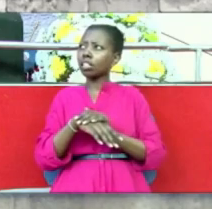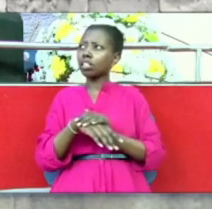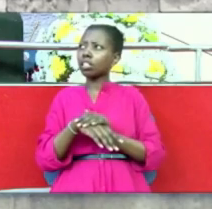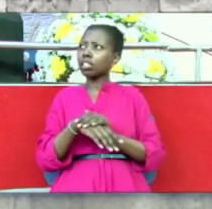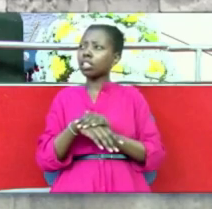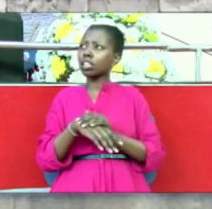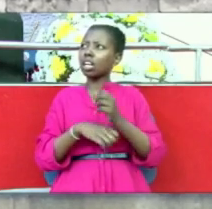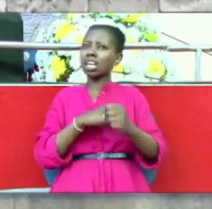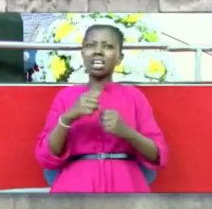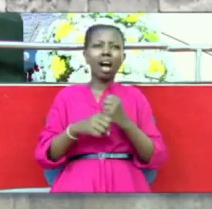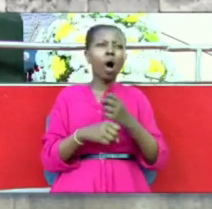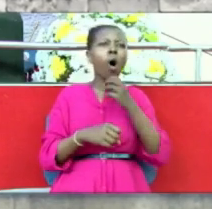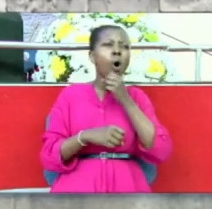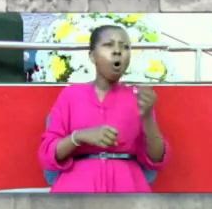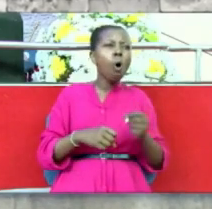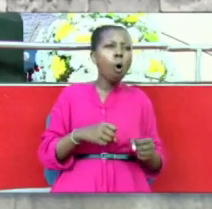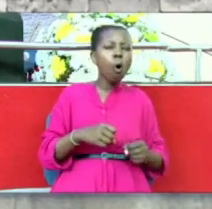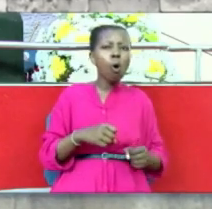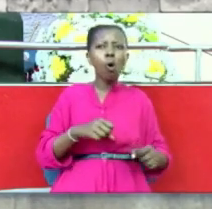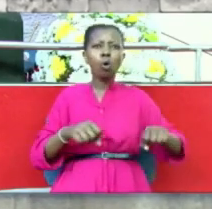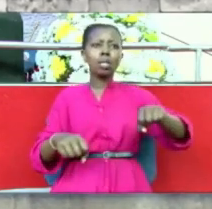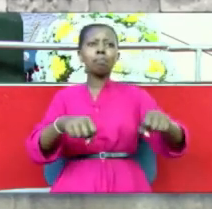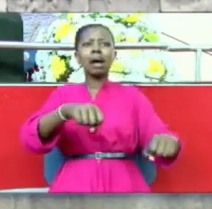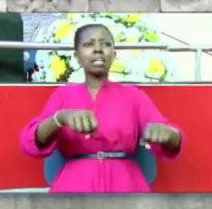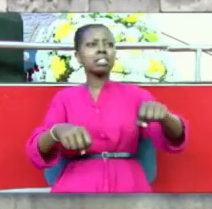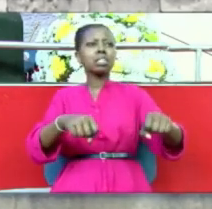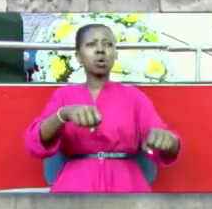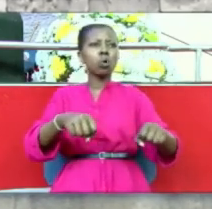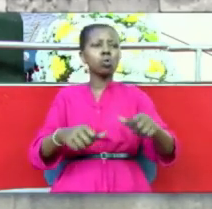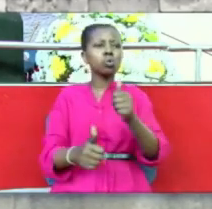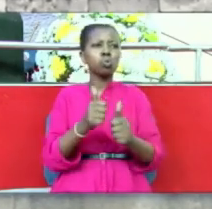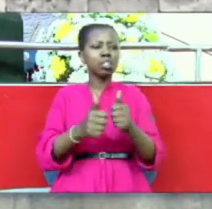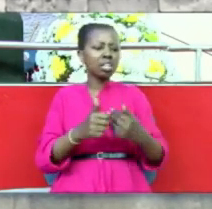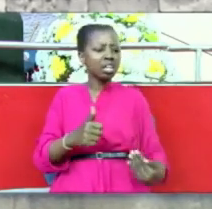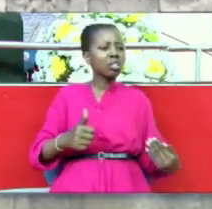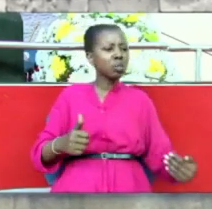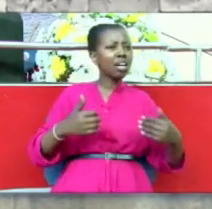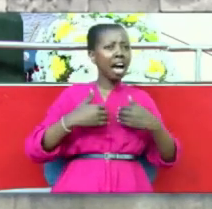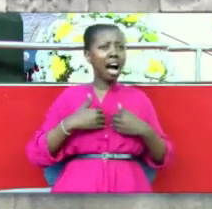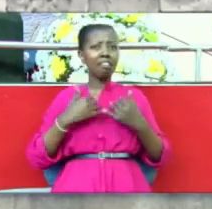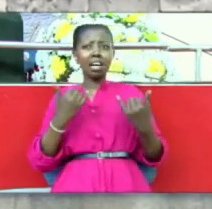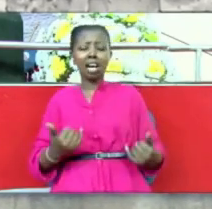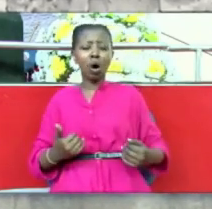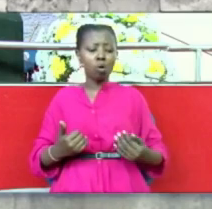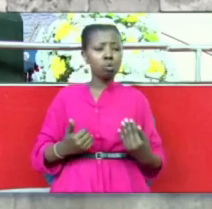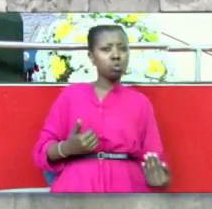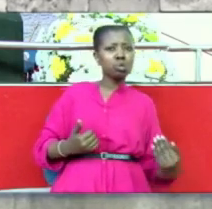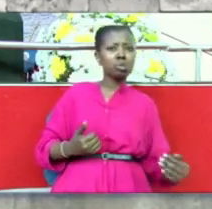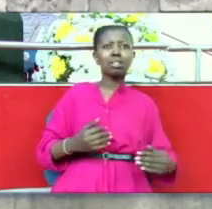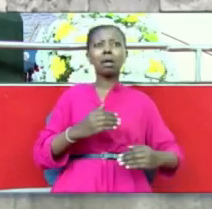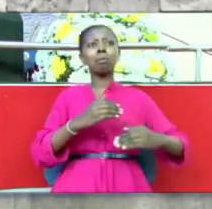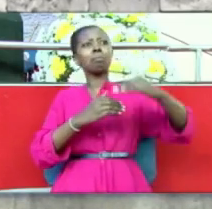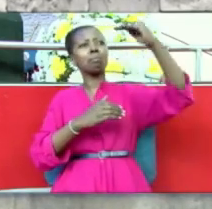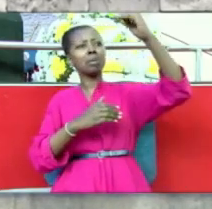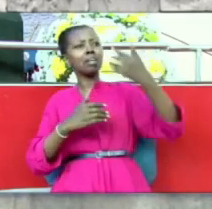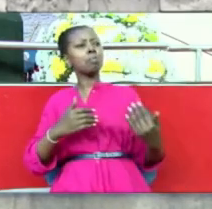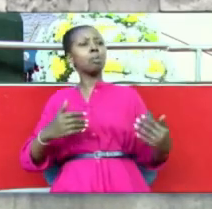All the bicycles that were taken by their children, who are now family people with the children.